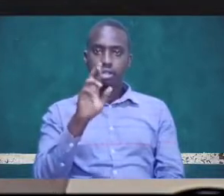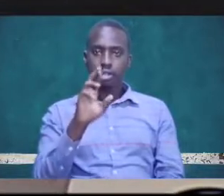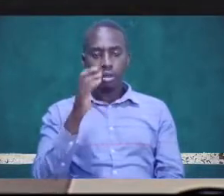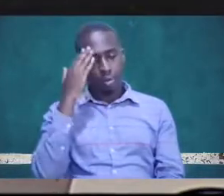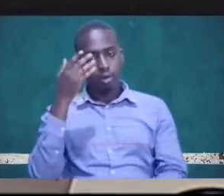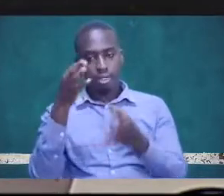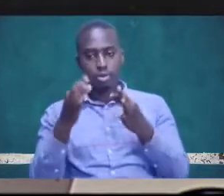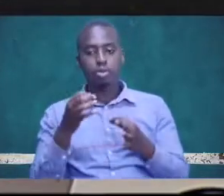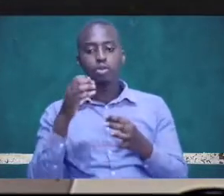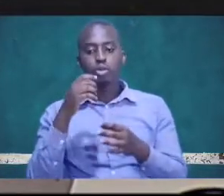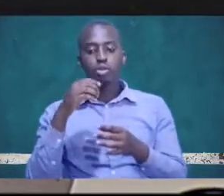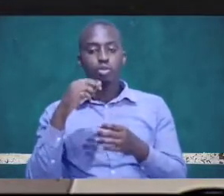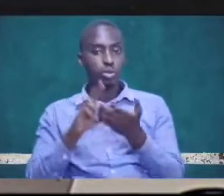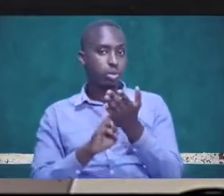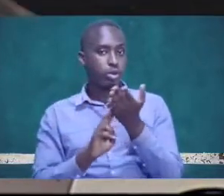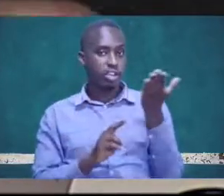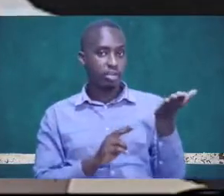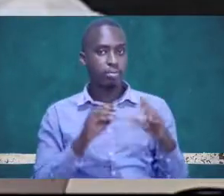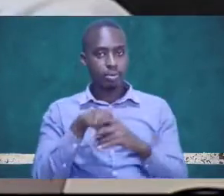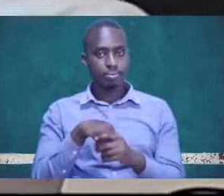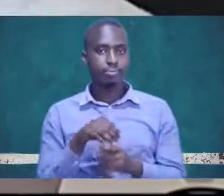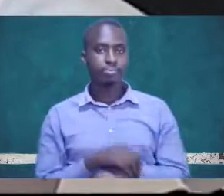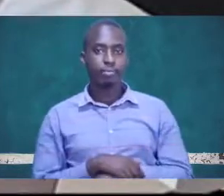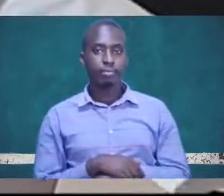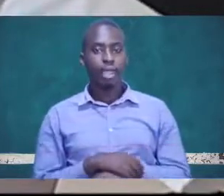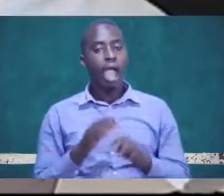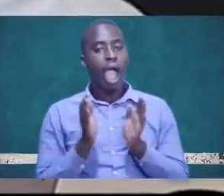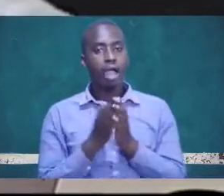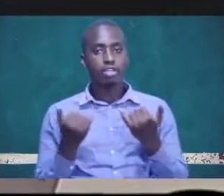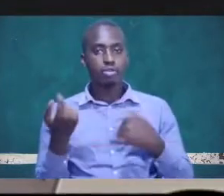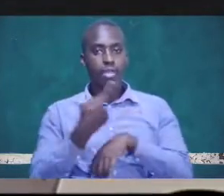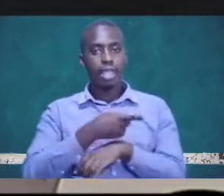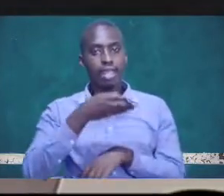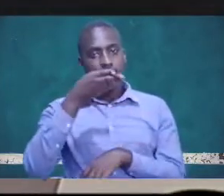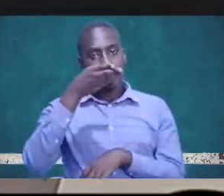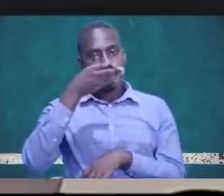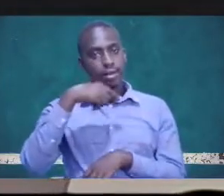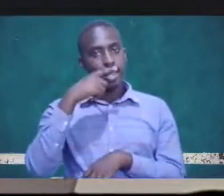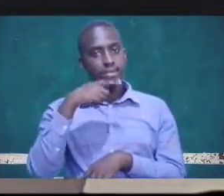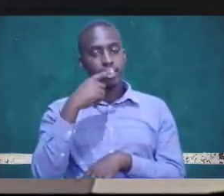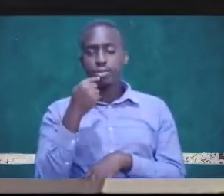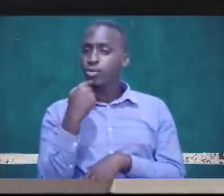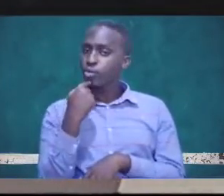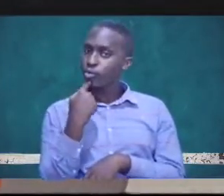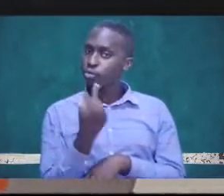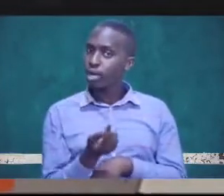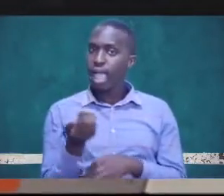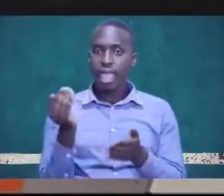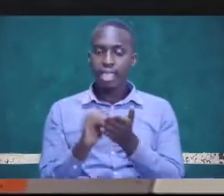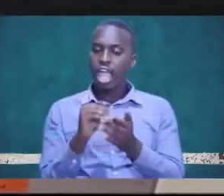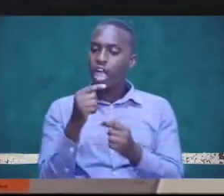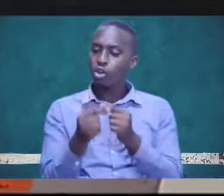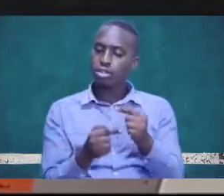calculate. Okay? And today's lesson is, again, a